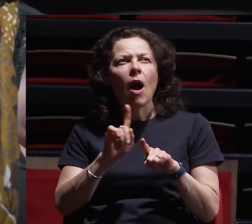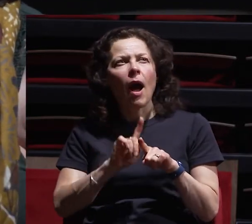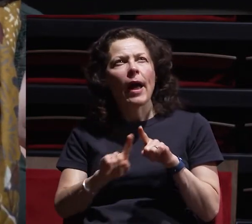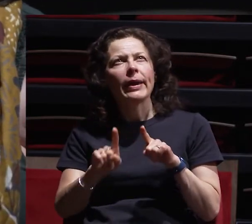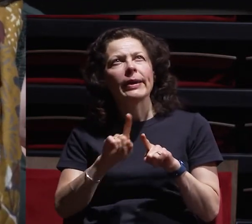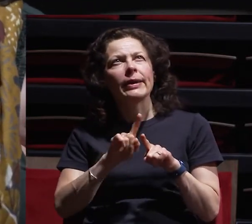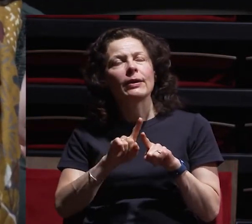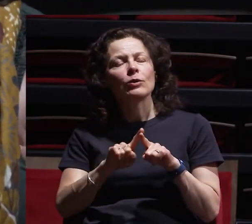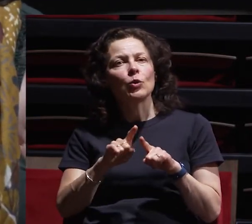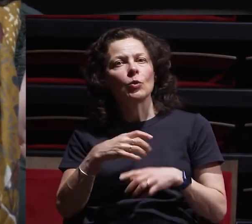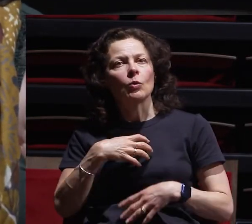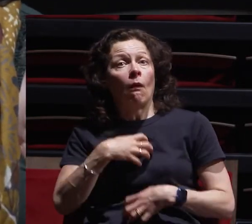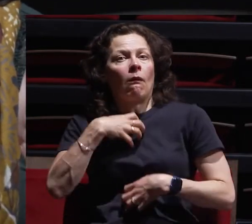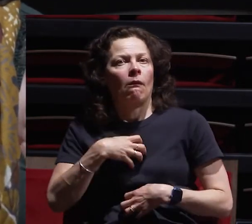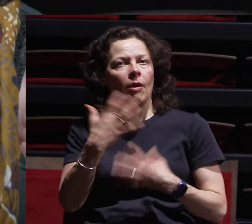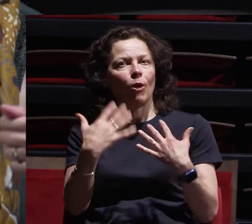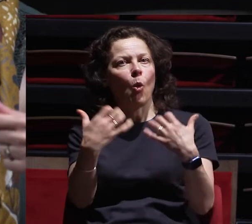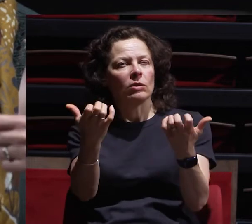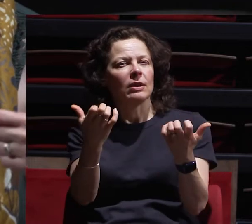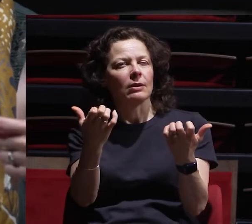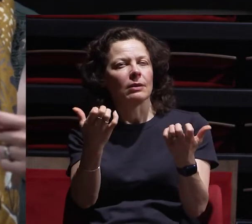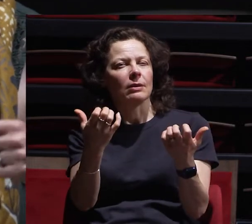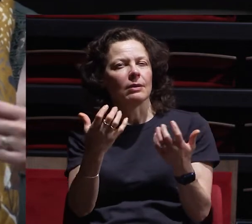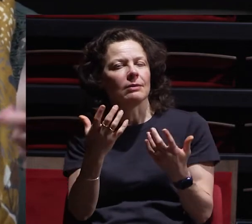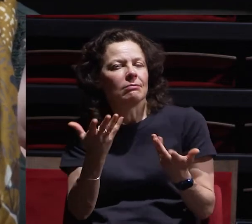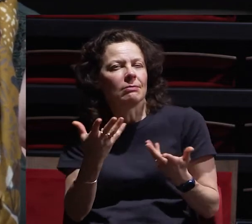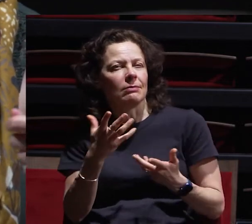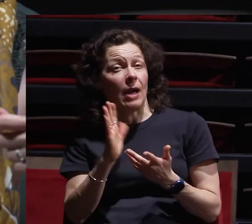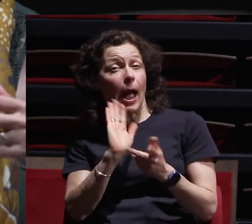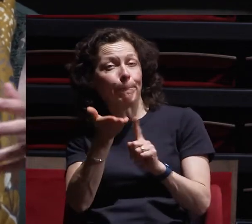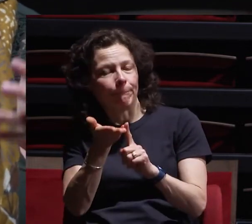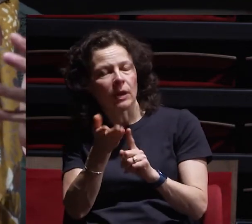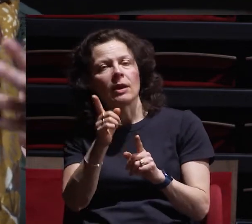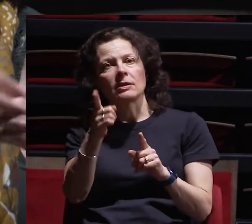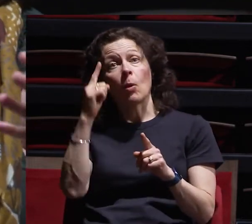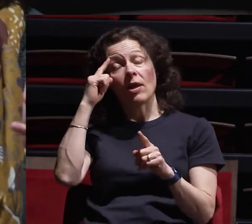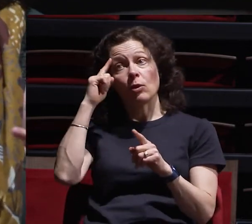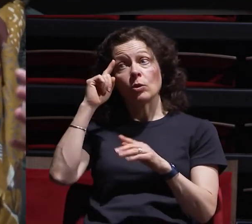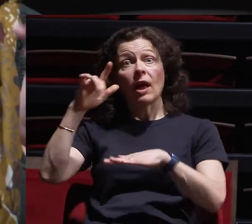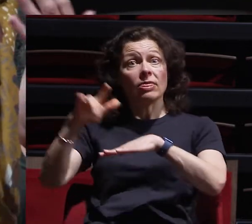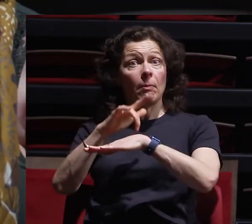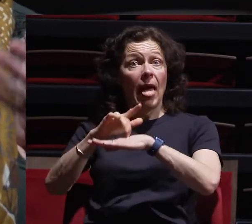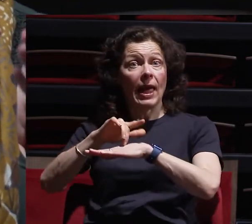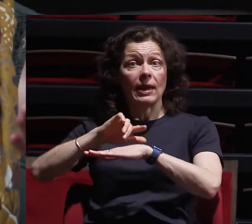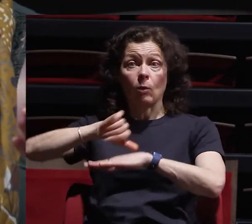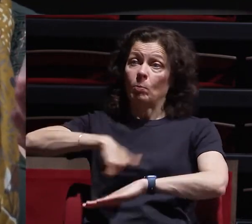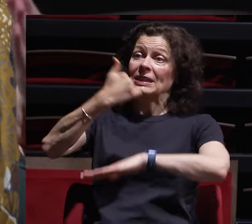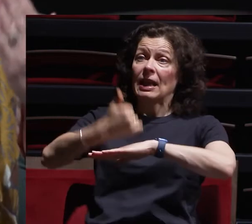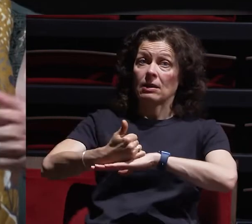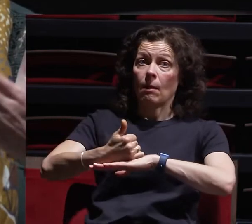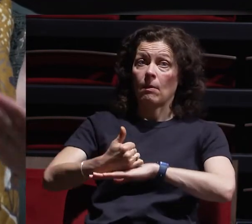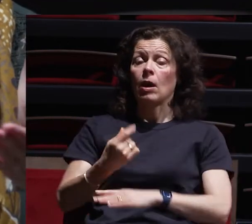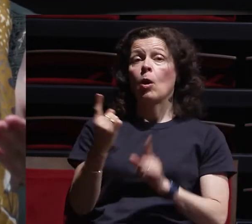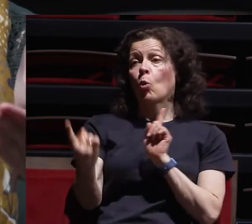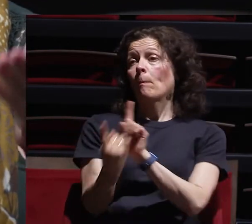try and catch them unawares by something. So I had the idea that I would